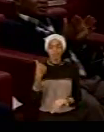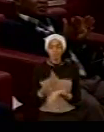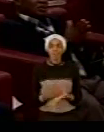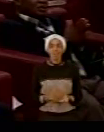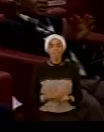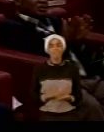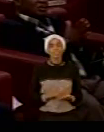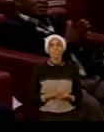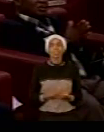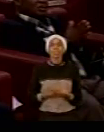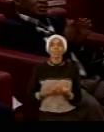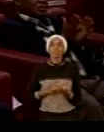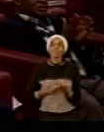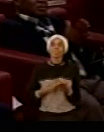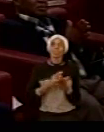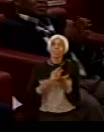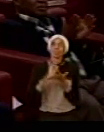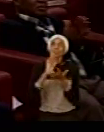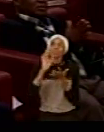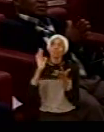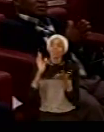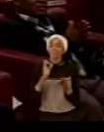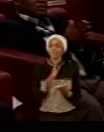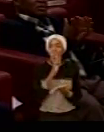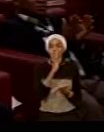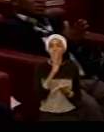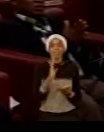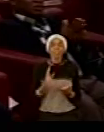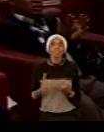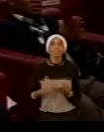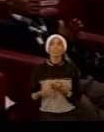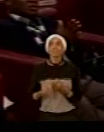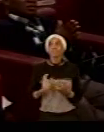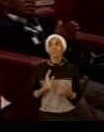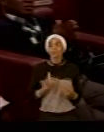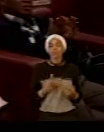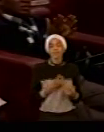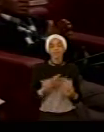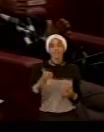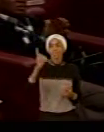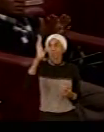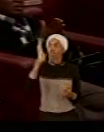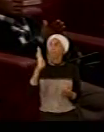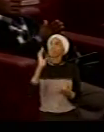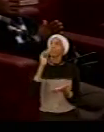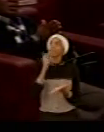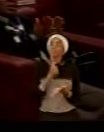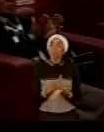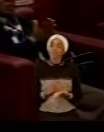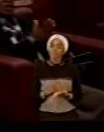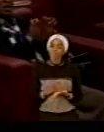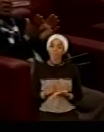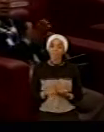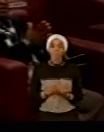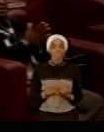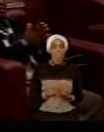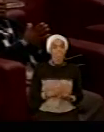Rejoice, amen. Glory be to God.